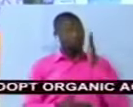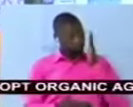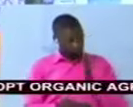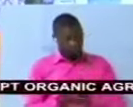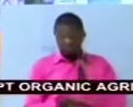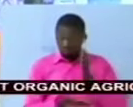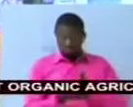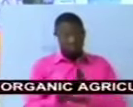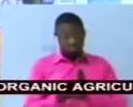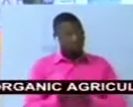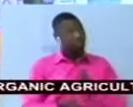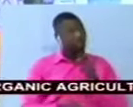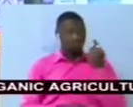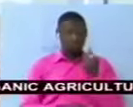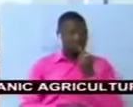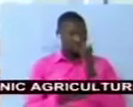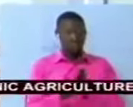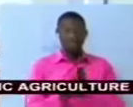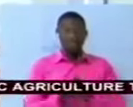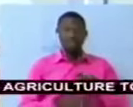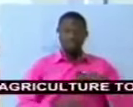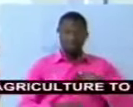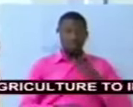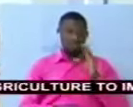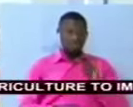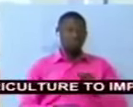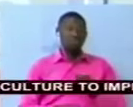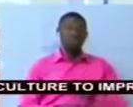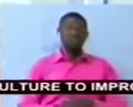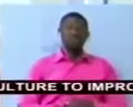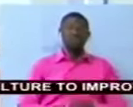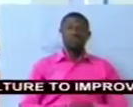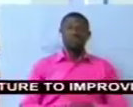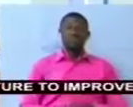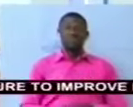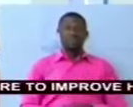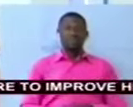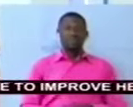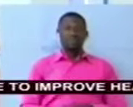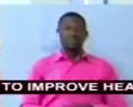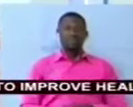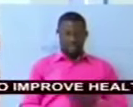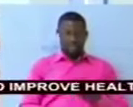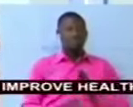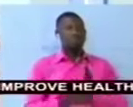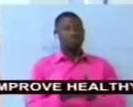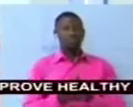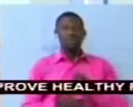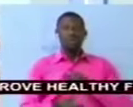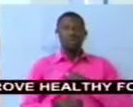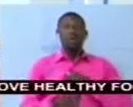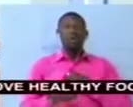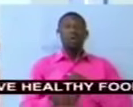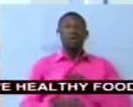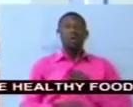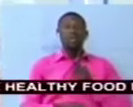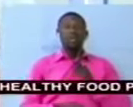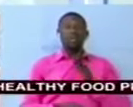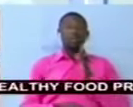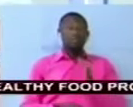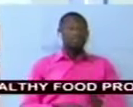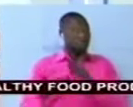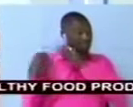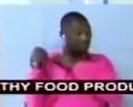was the only thing. And in fact, it is our civic responsibility, all of us as citizens, to